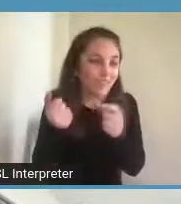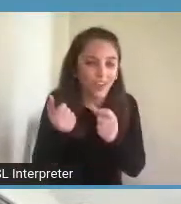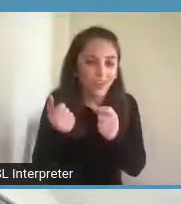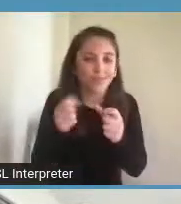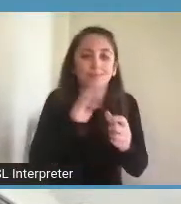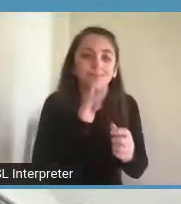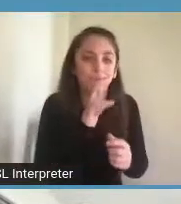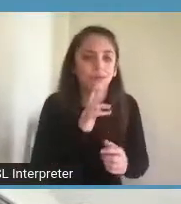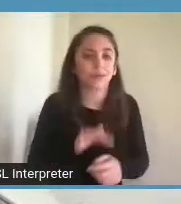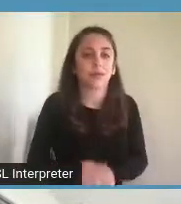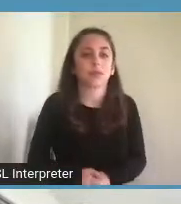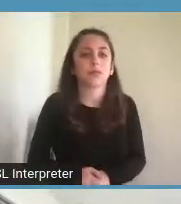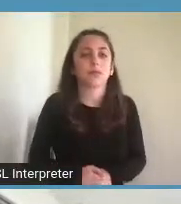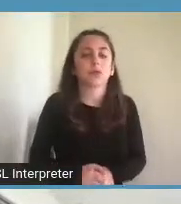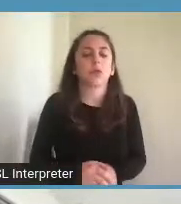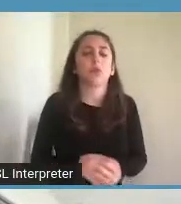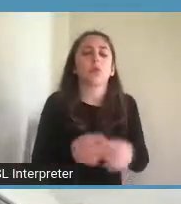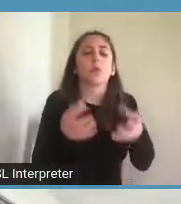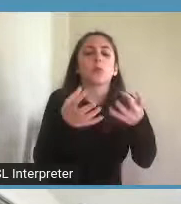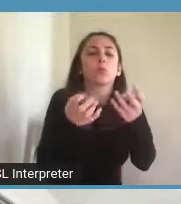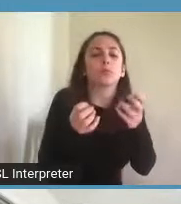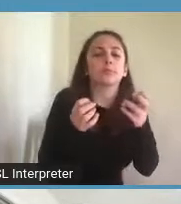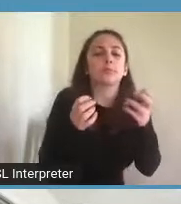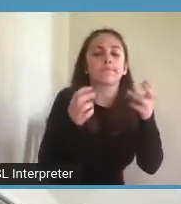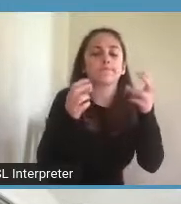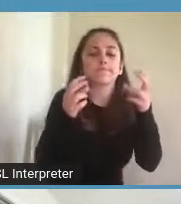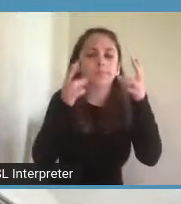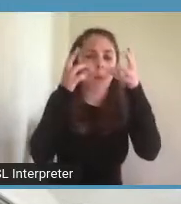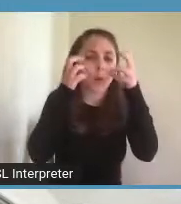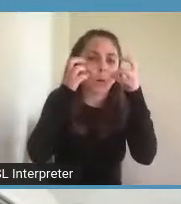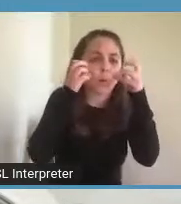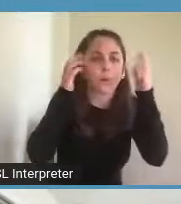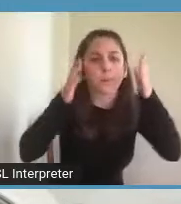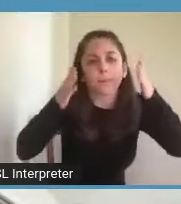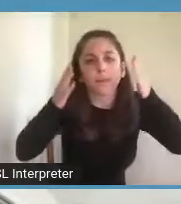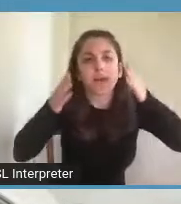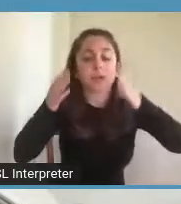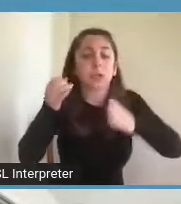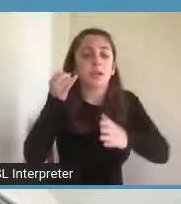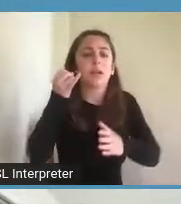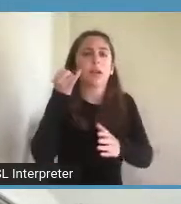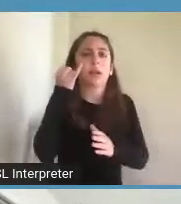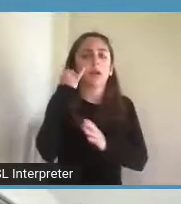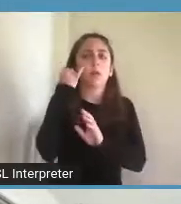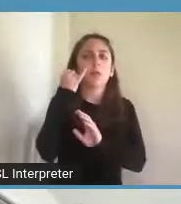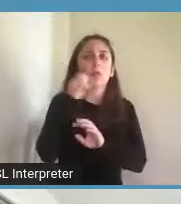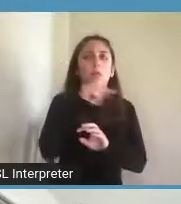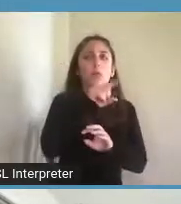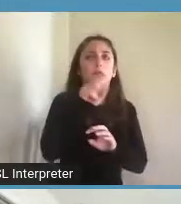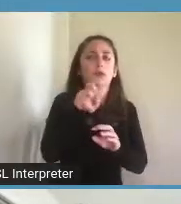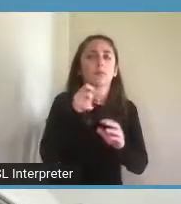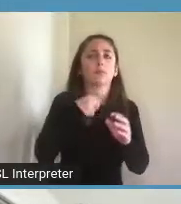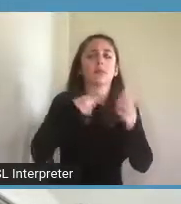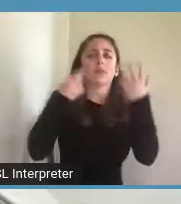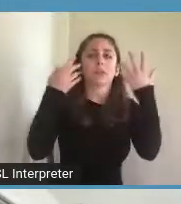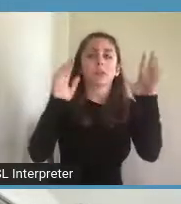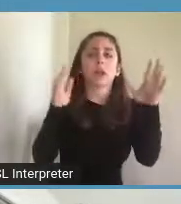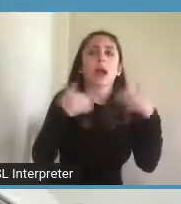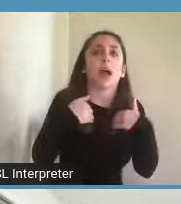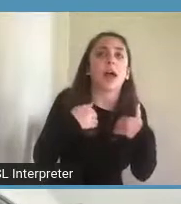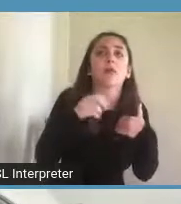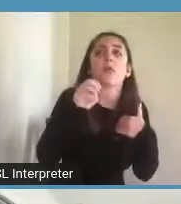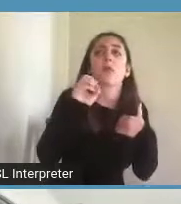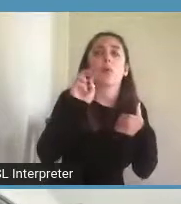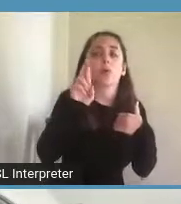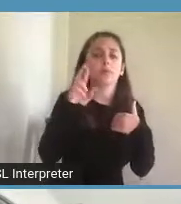to you. What I want you to be listening for is this a question that I've had, or is this a question someone has asked me? And